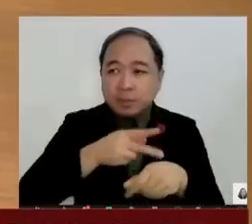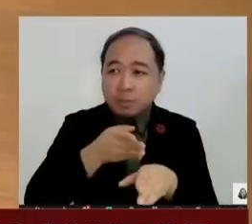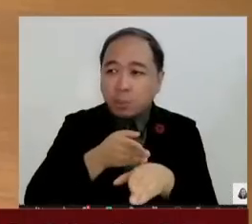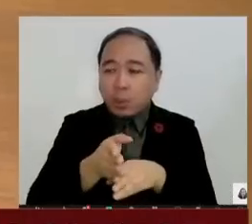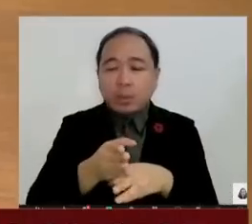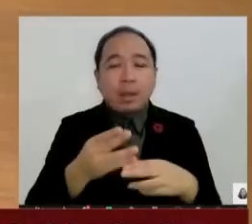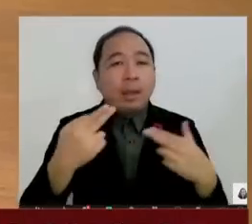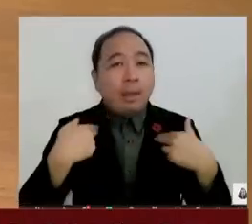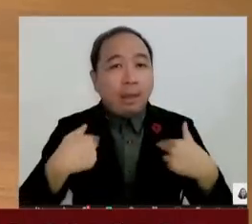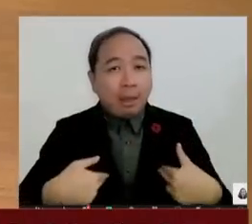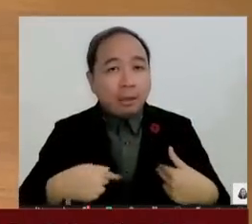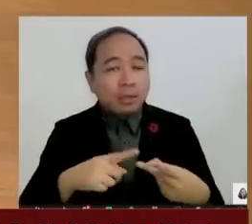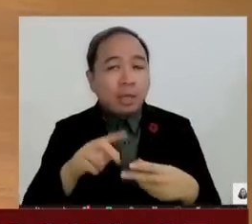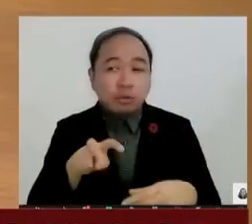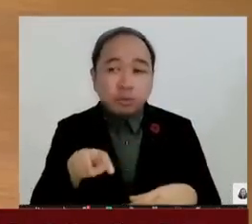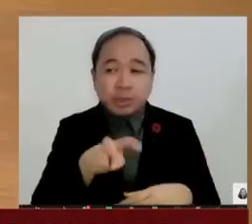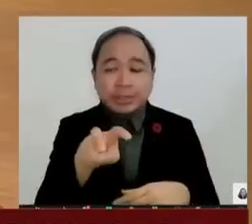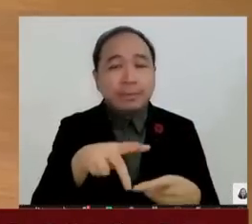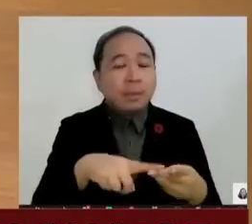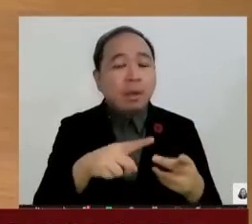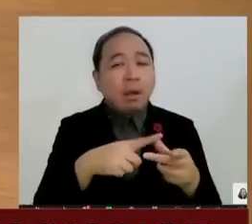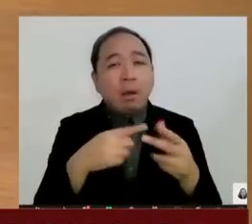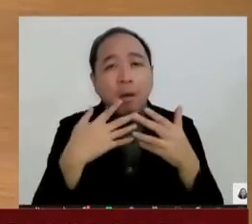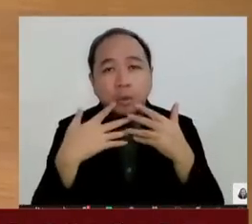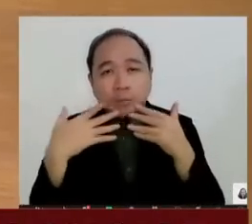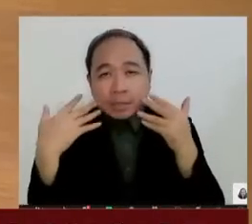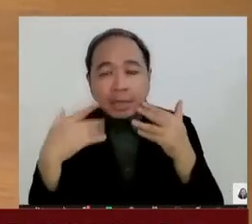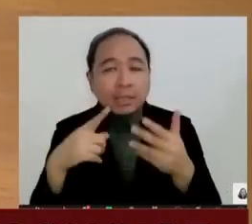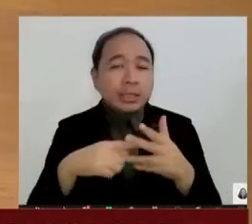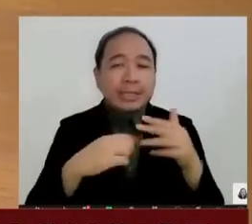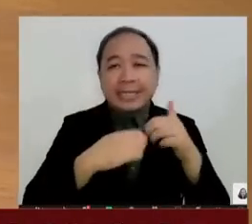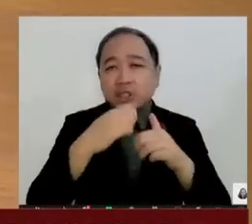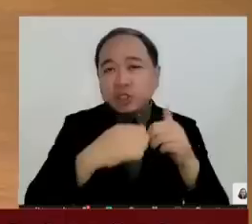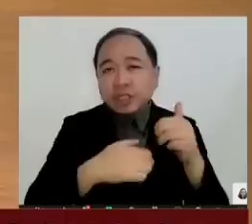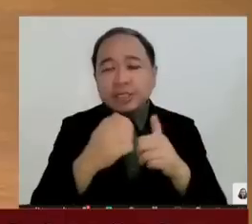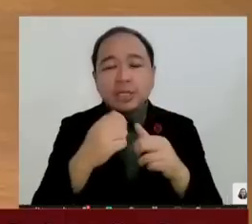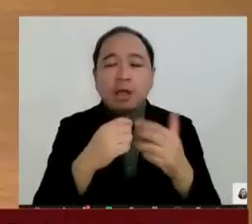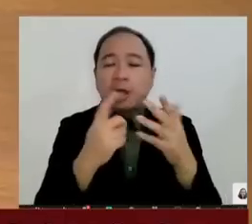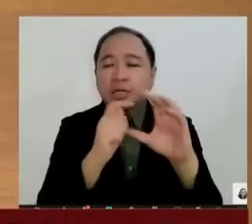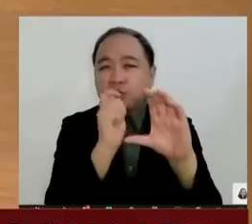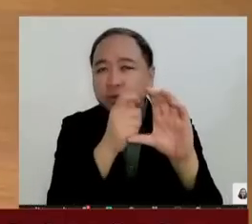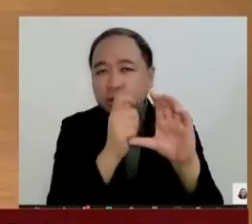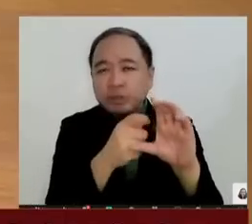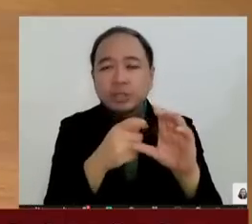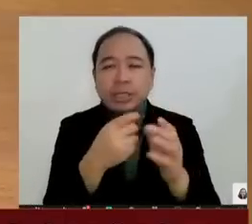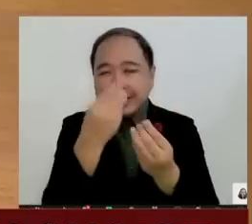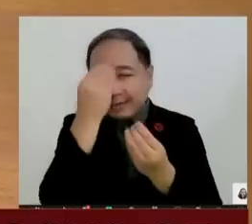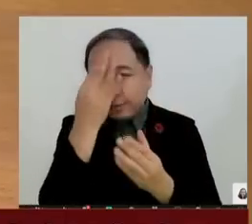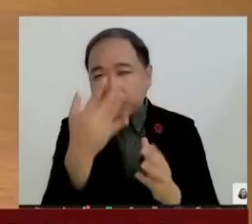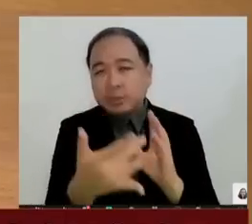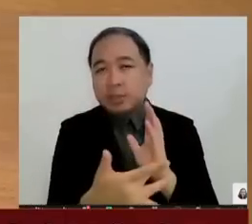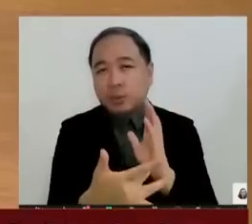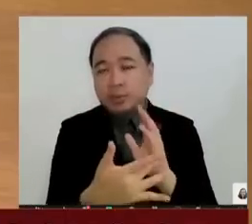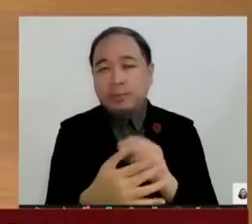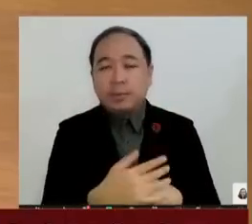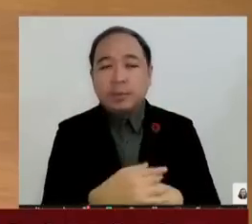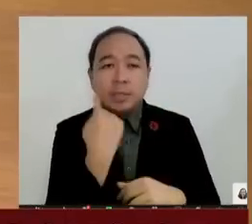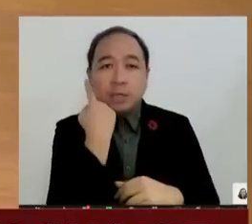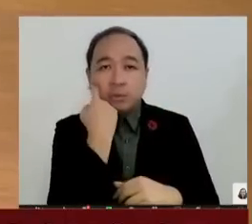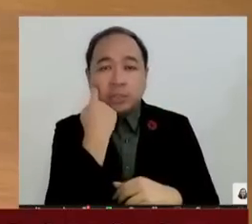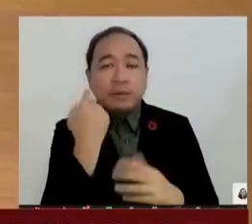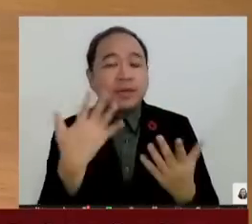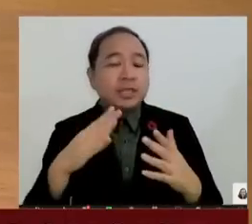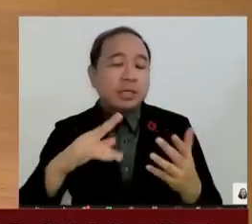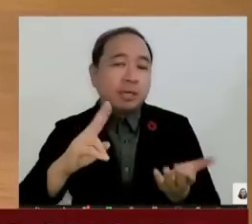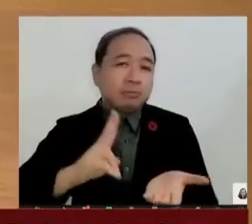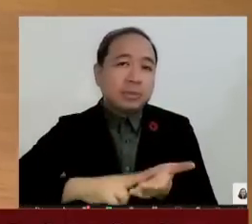tourism, hospitality, engineering, construction, and information technology. Recently, we signed agreements with